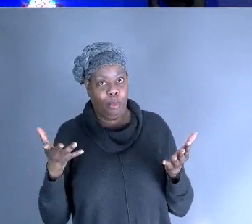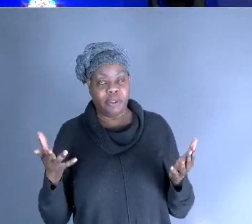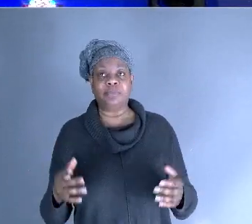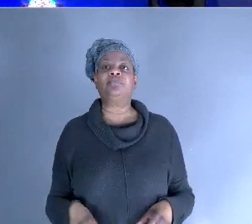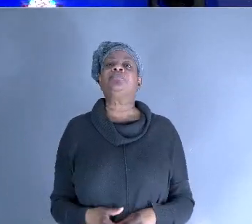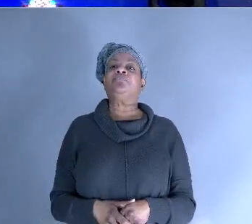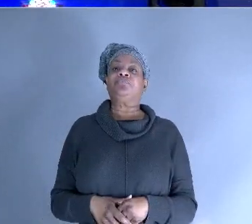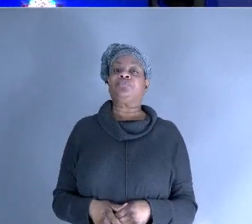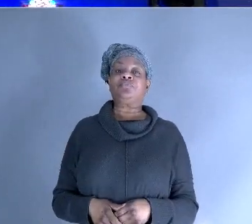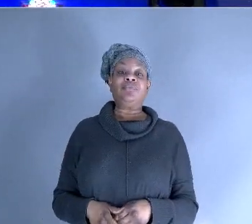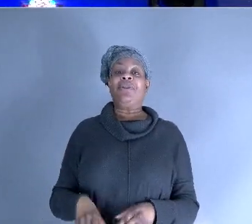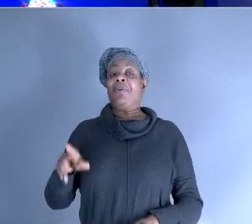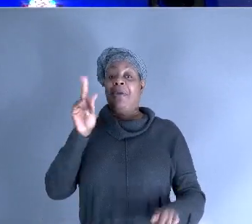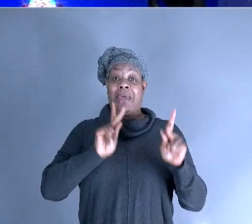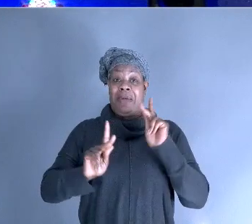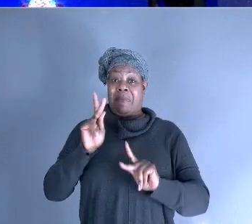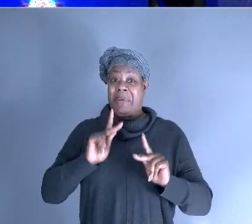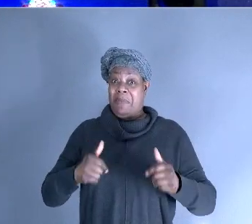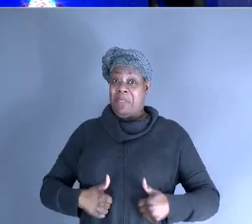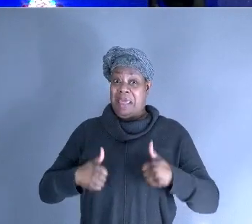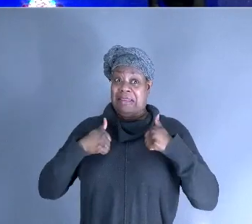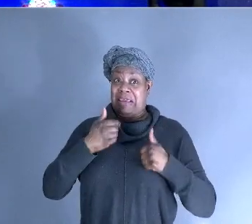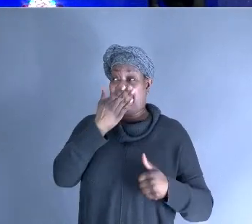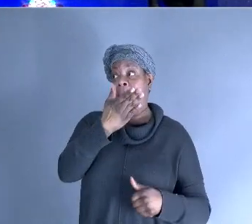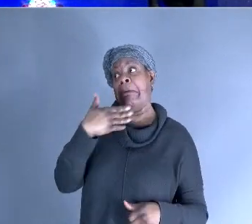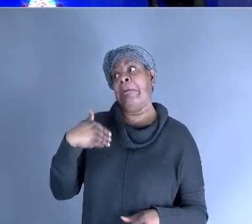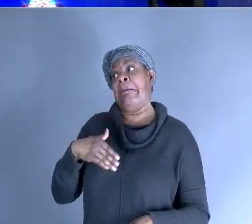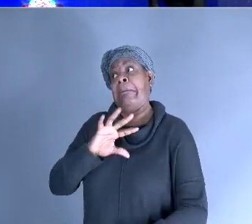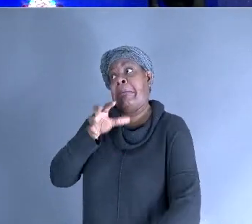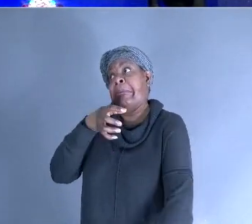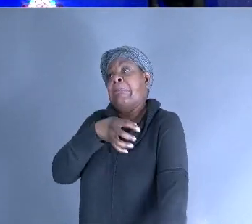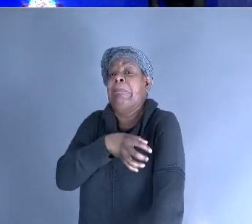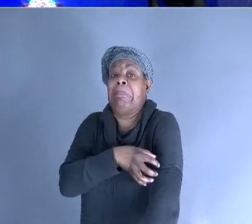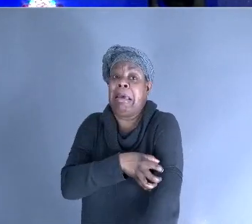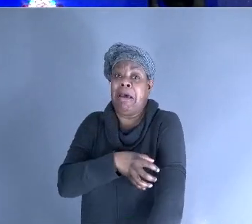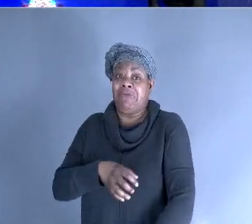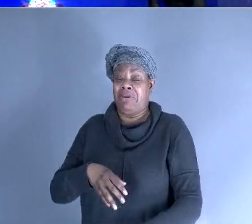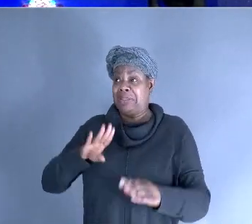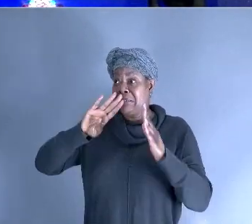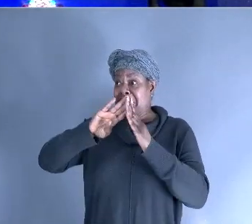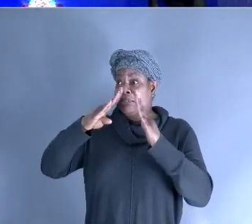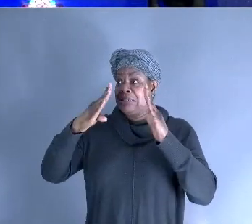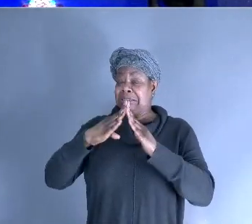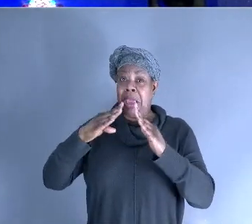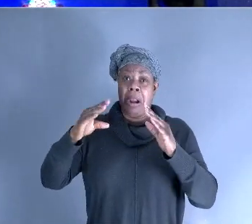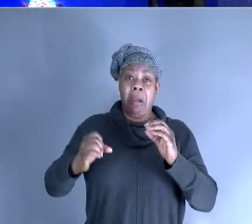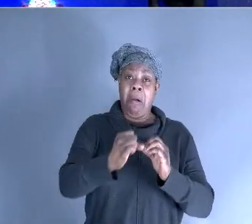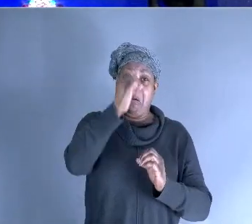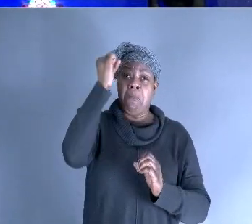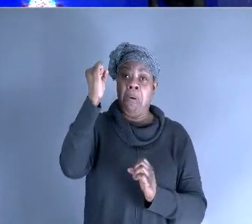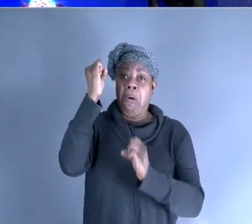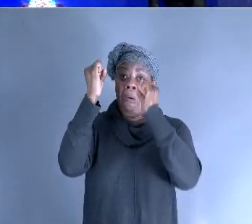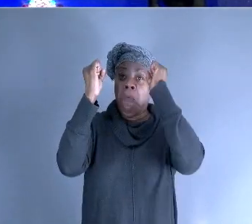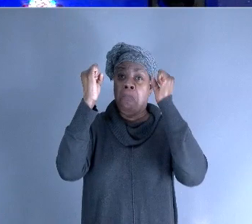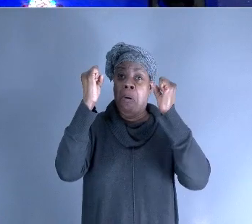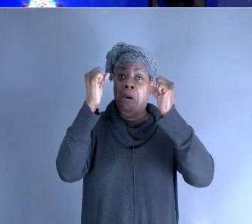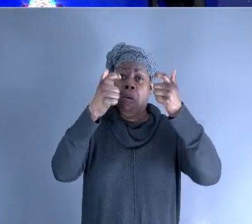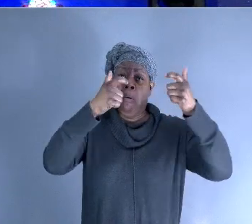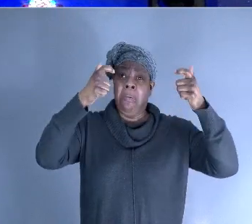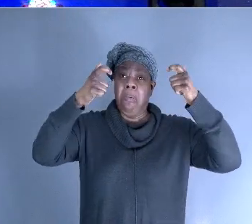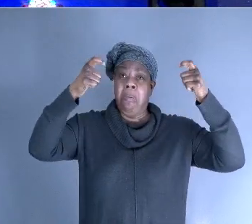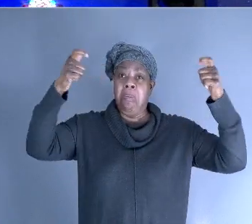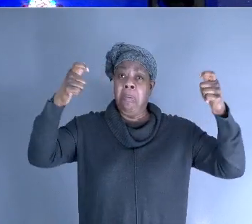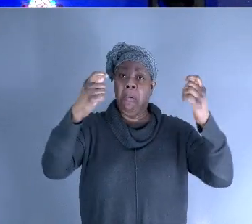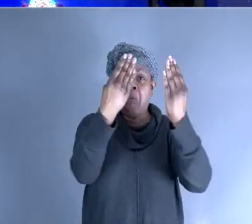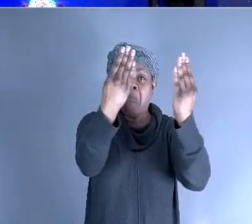But the people who live there are powerful. And the cities are fortified and very large. We